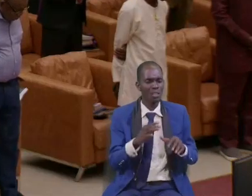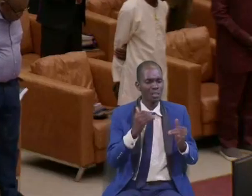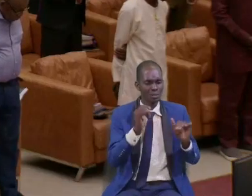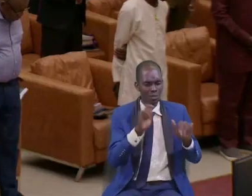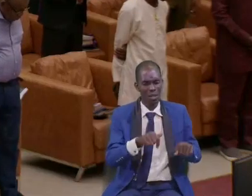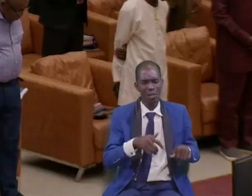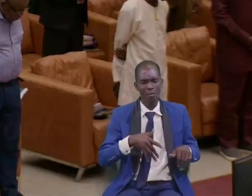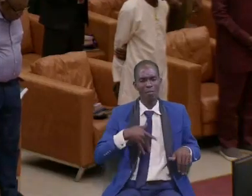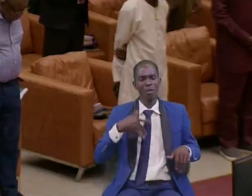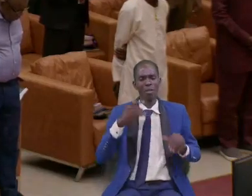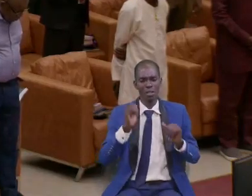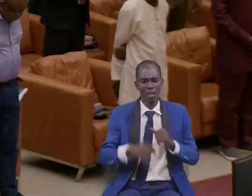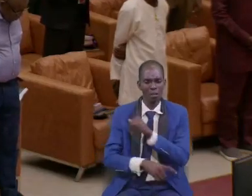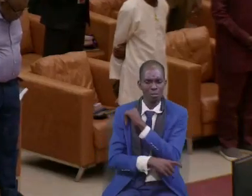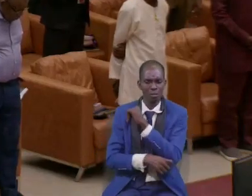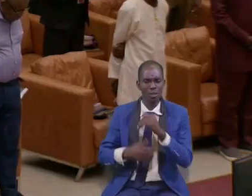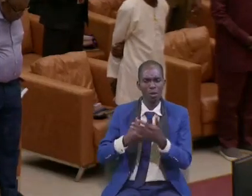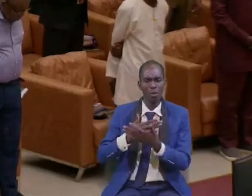from your heart.